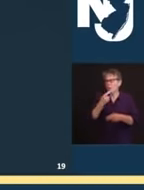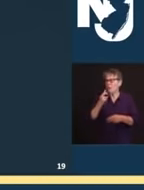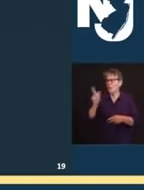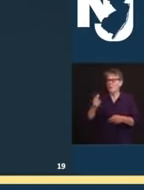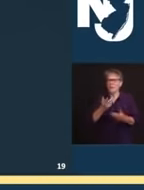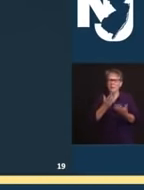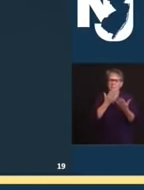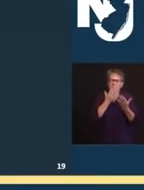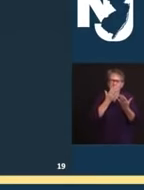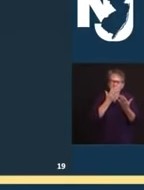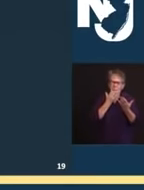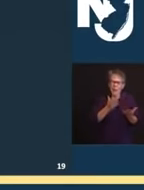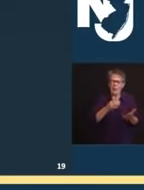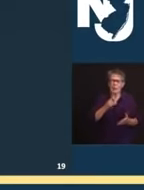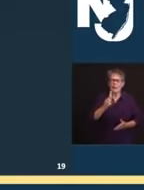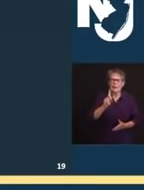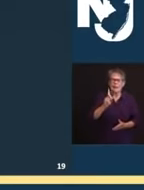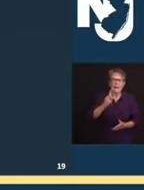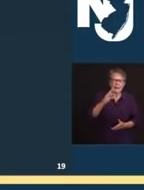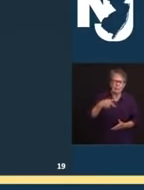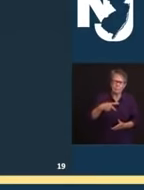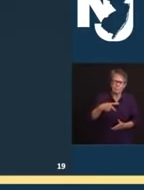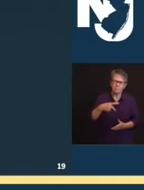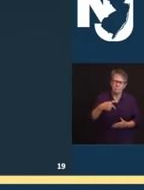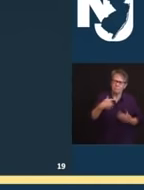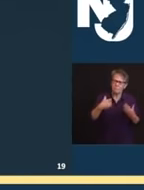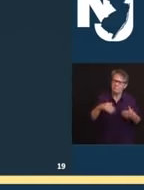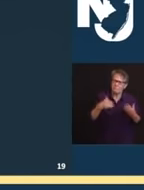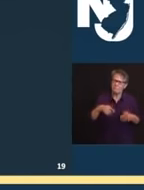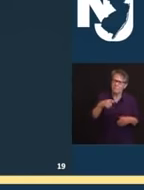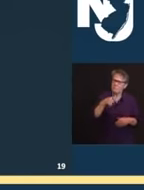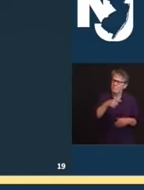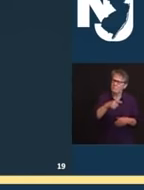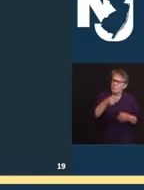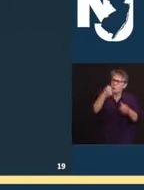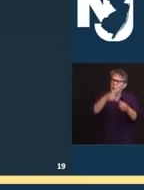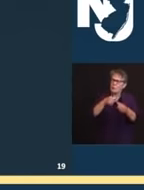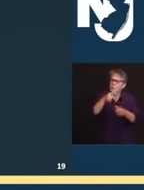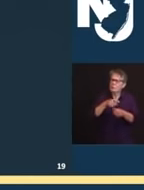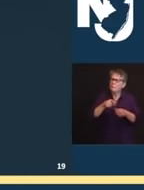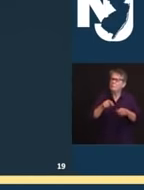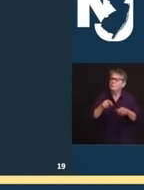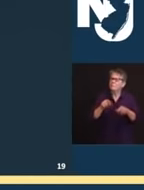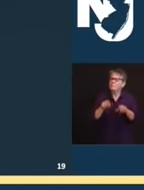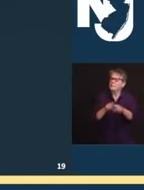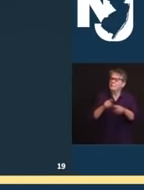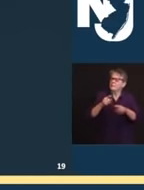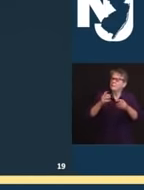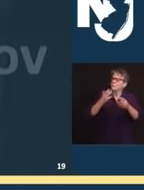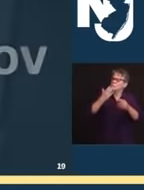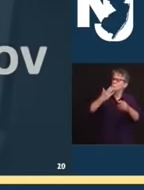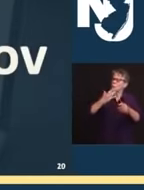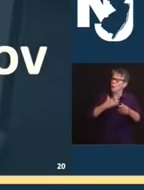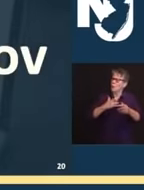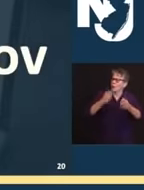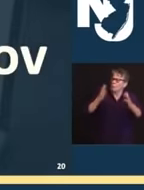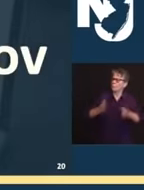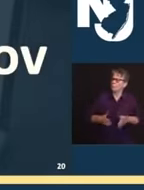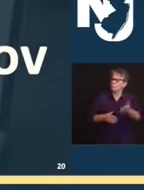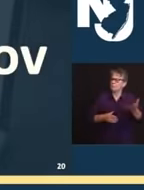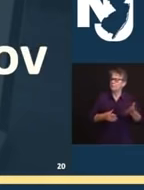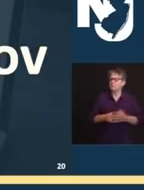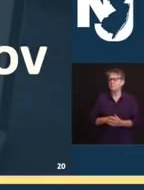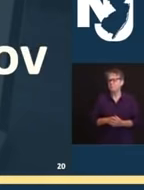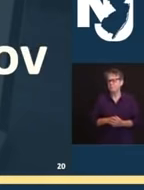he served. May he be remembered fondly, and God bless and watch over him and his family. And may he continue to bless